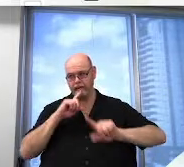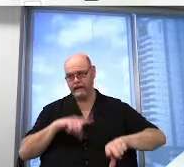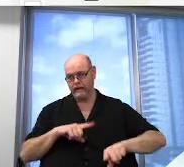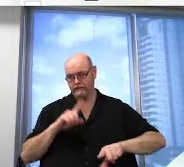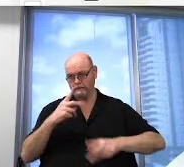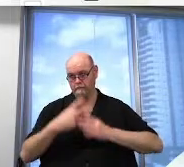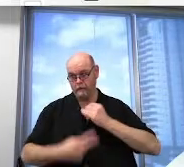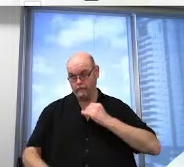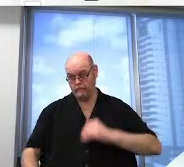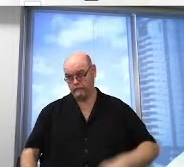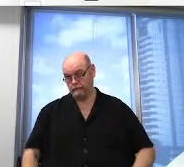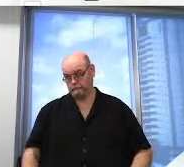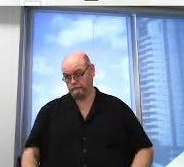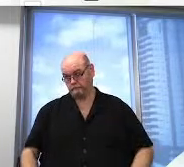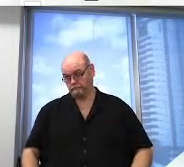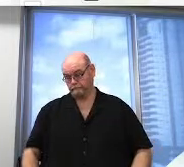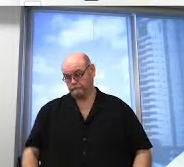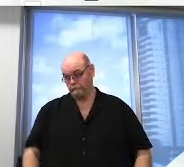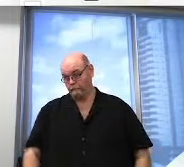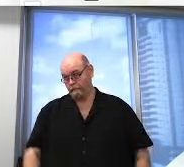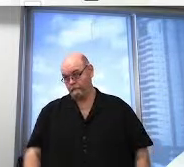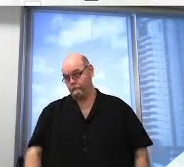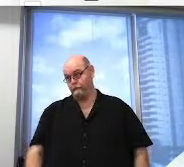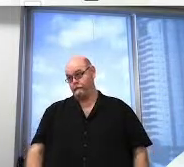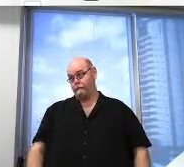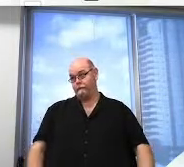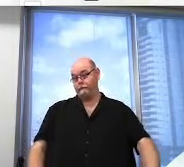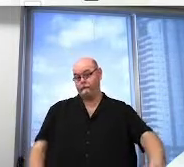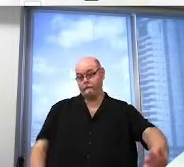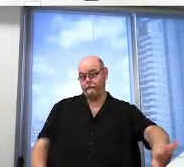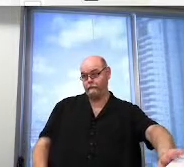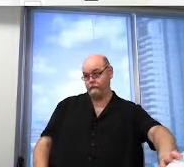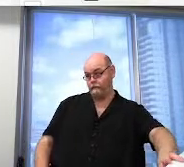Can answer both. Oh, okay.